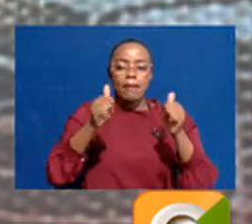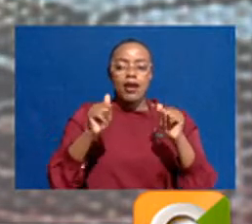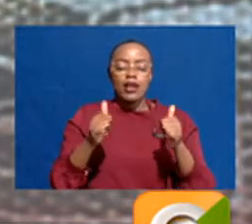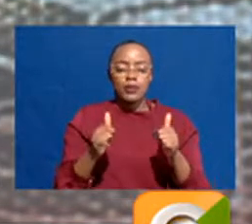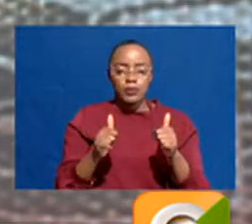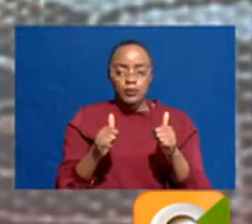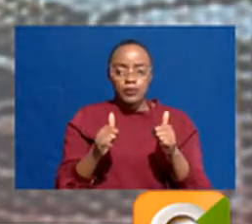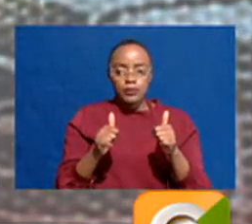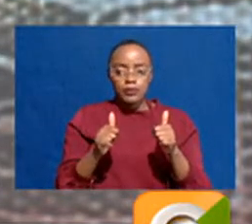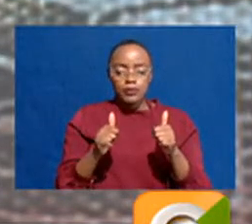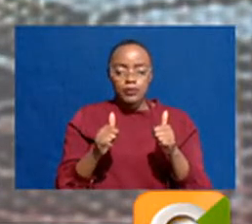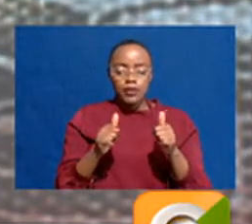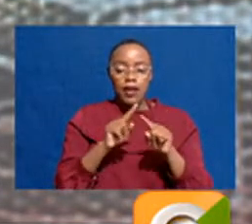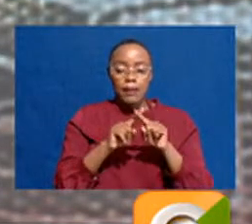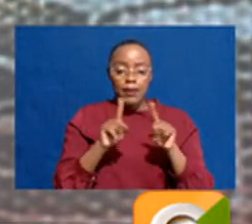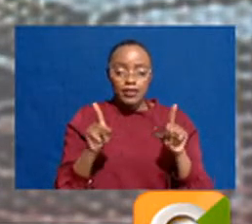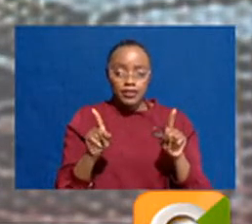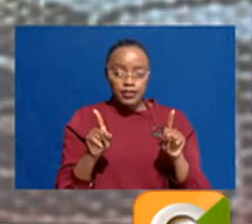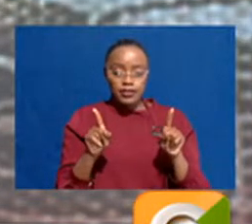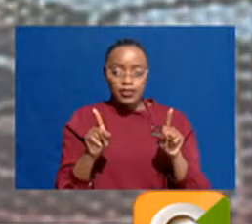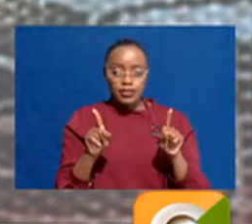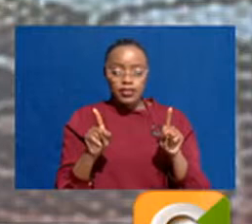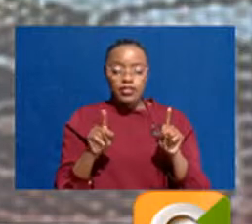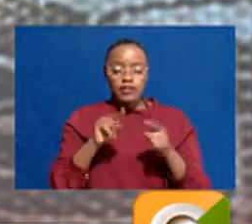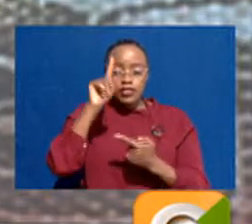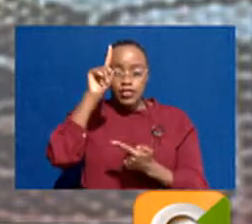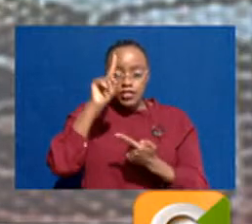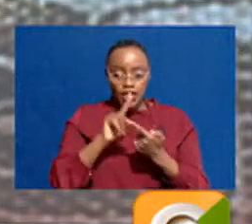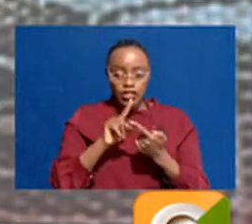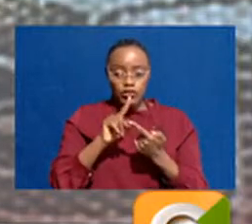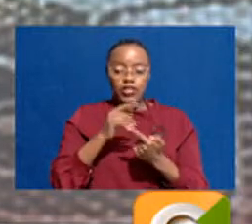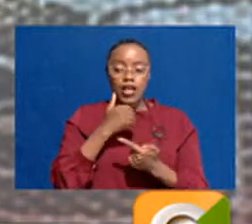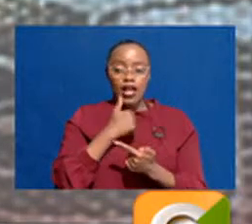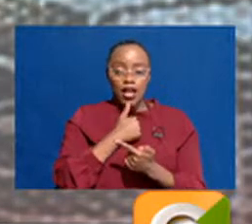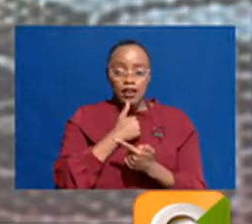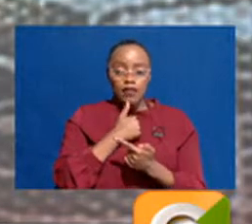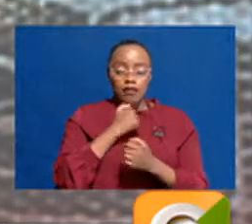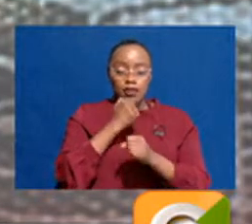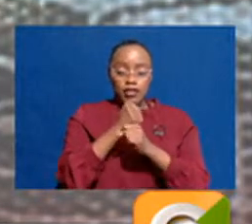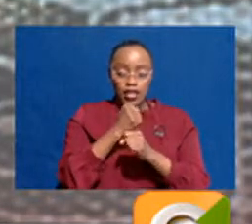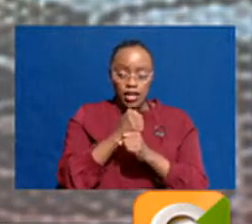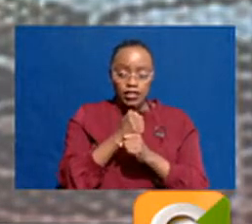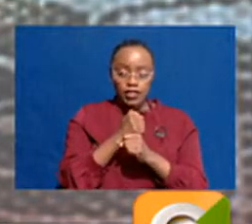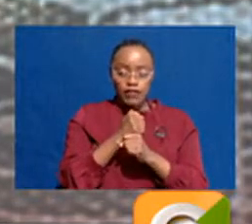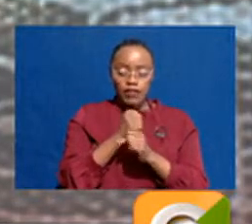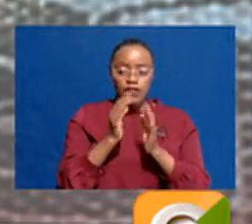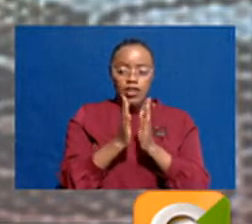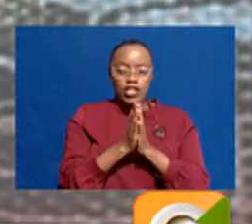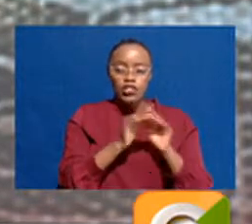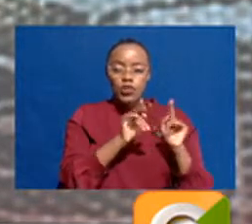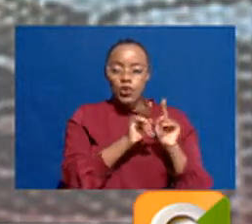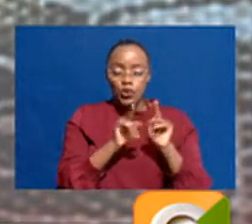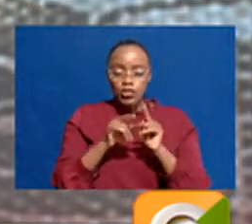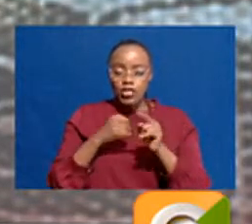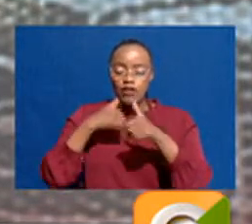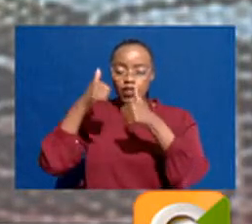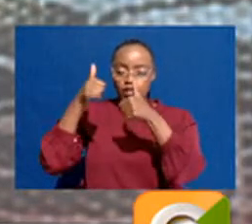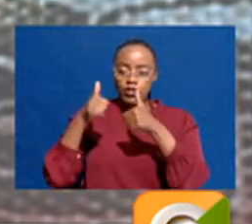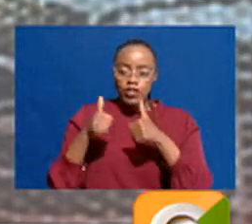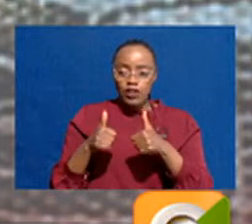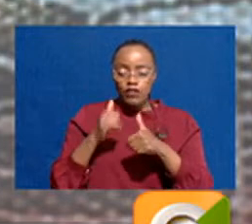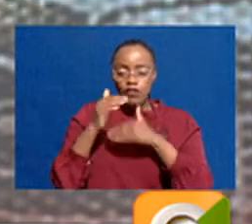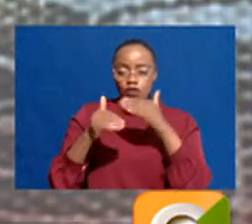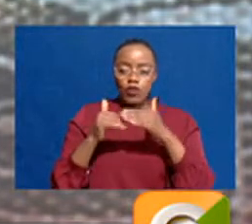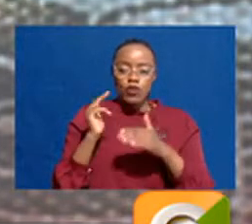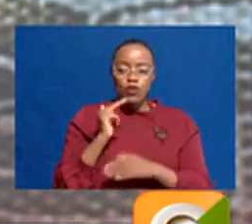right? Mm-hmm. But, you know, deductions are for a good reason, and it's an obligation for all of